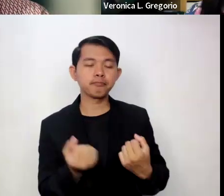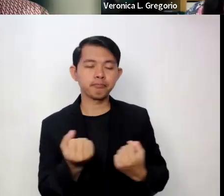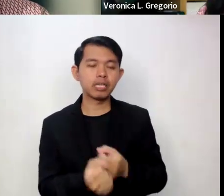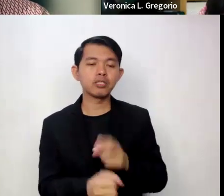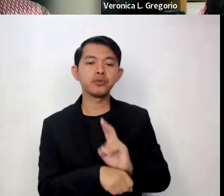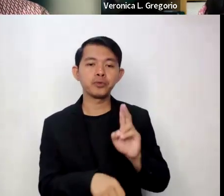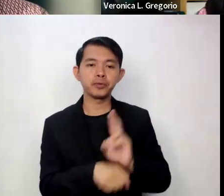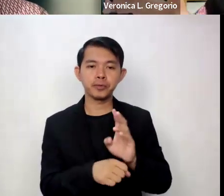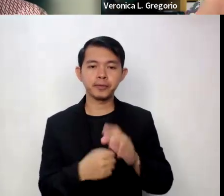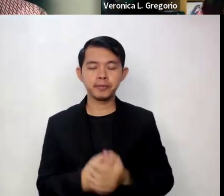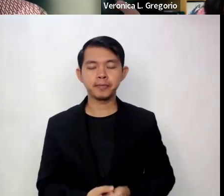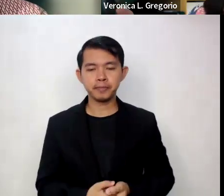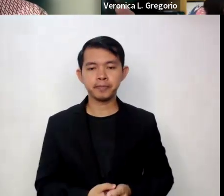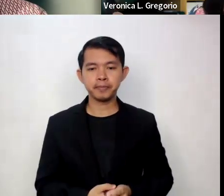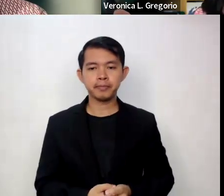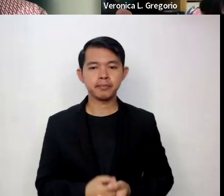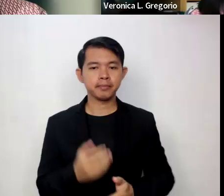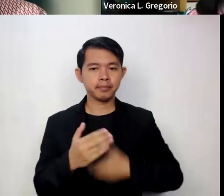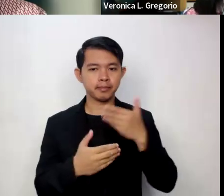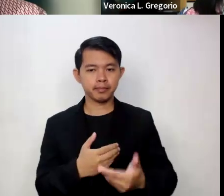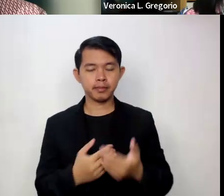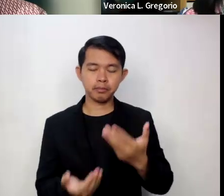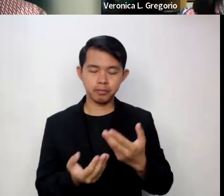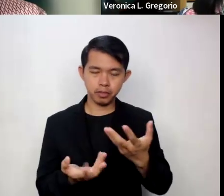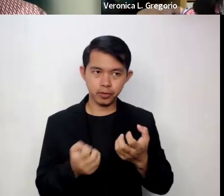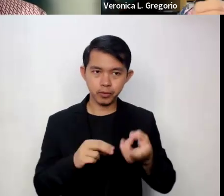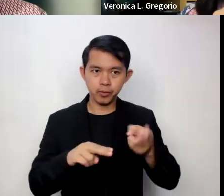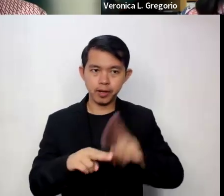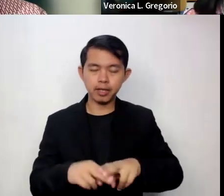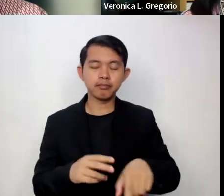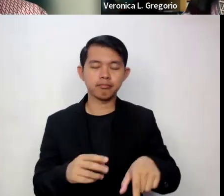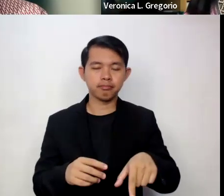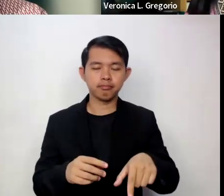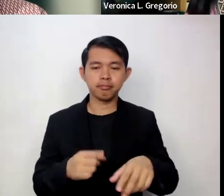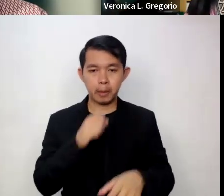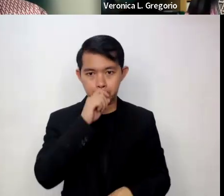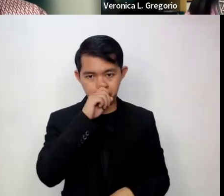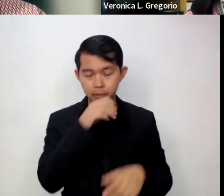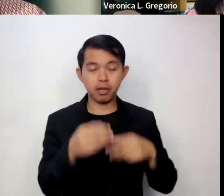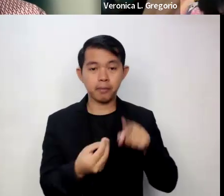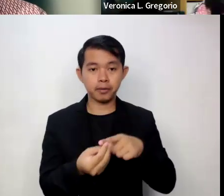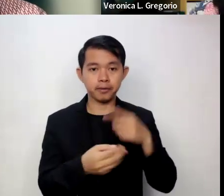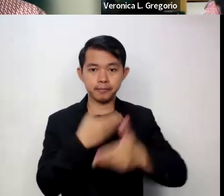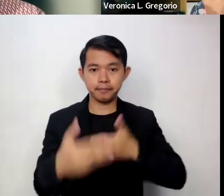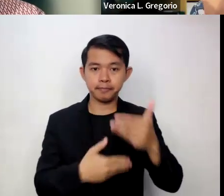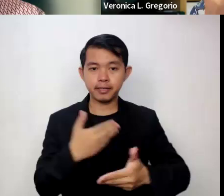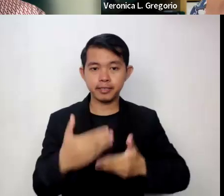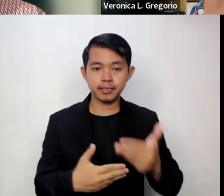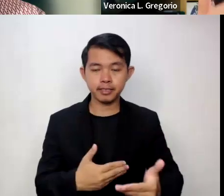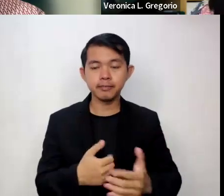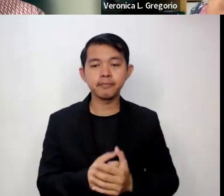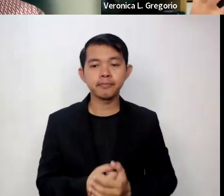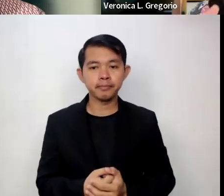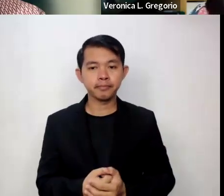I'll add another dimension into the conversation. I think the process itself. Maybe